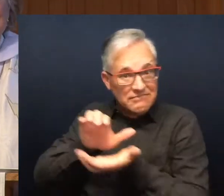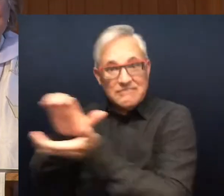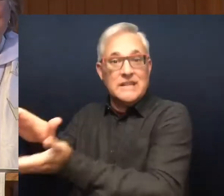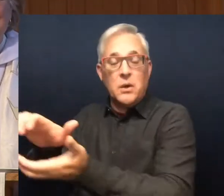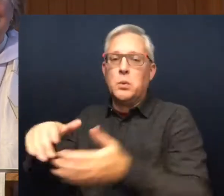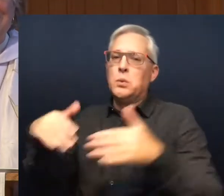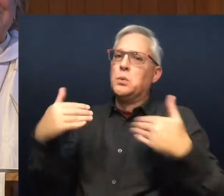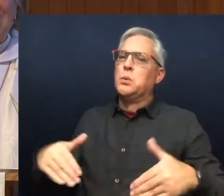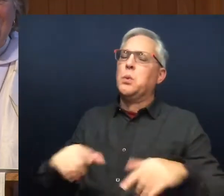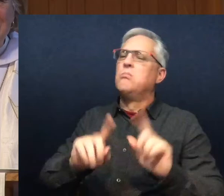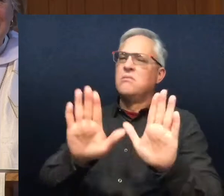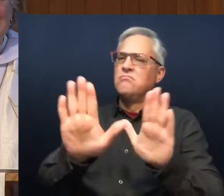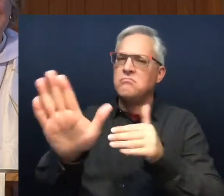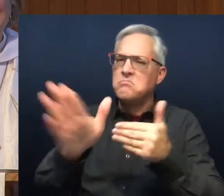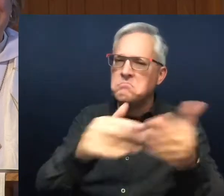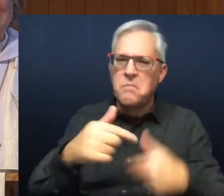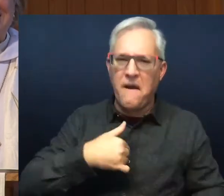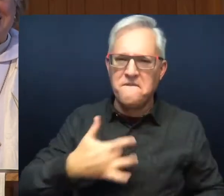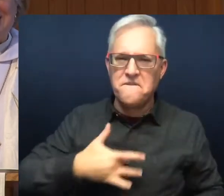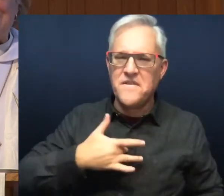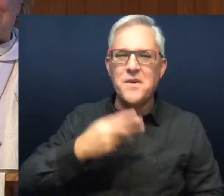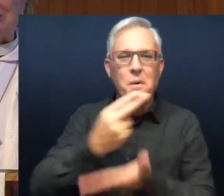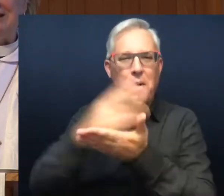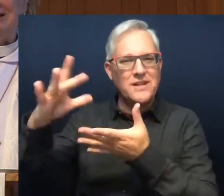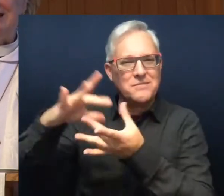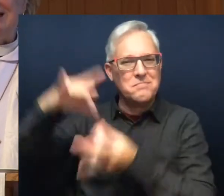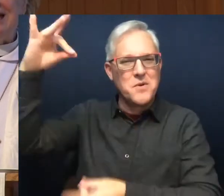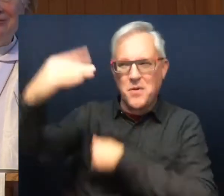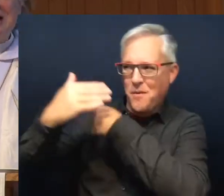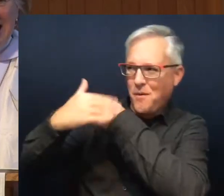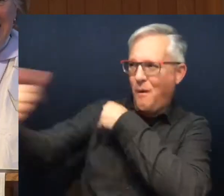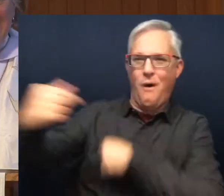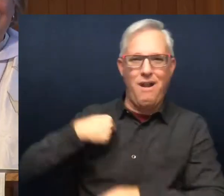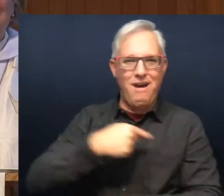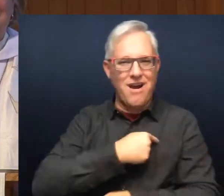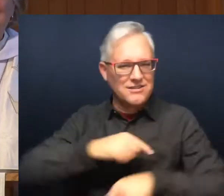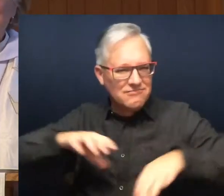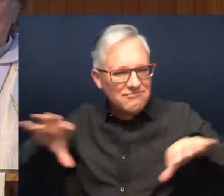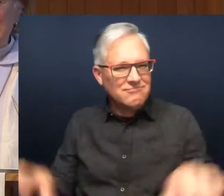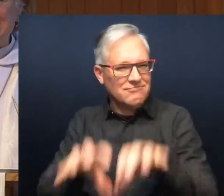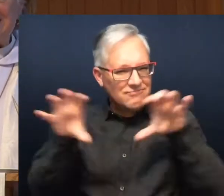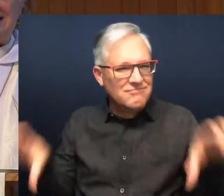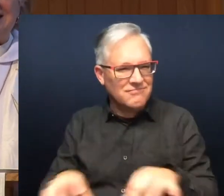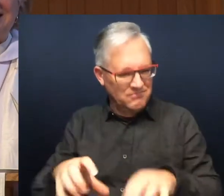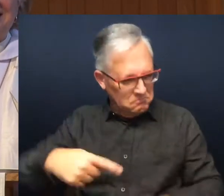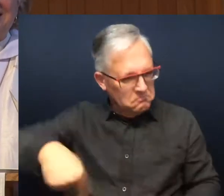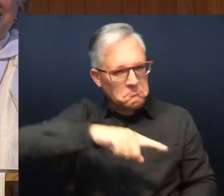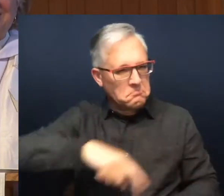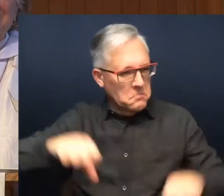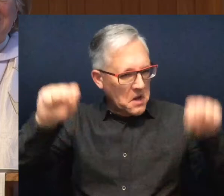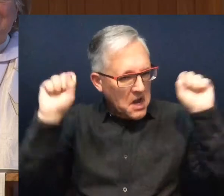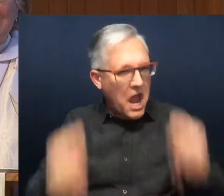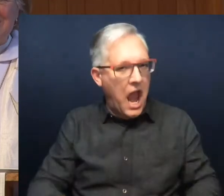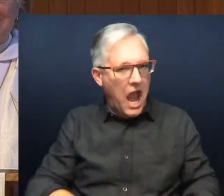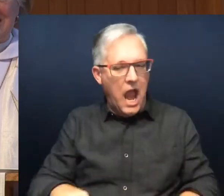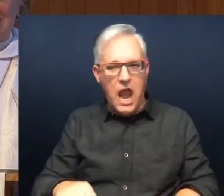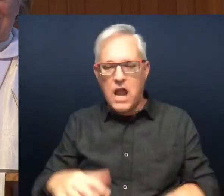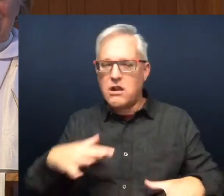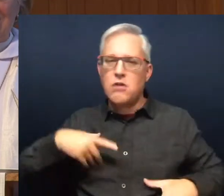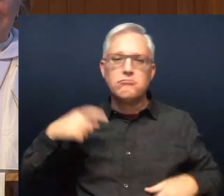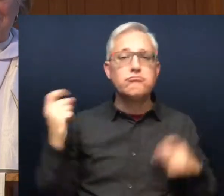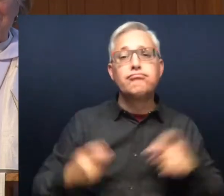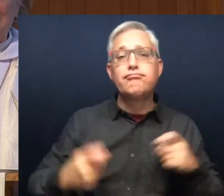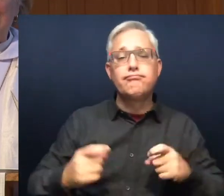the Holy Spirit is calling us to this work, and we have the capacity to respond to